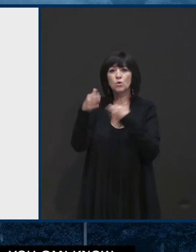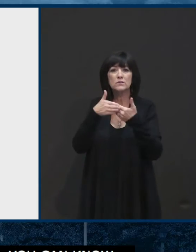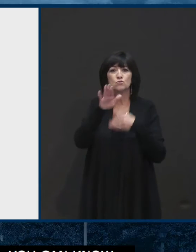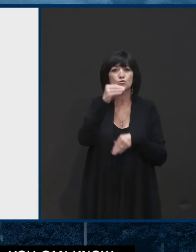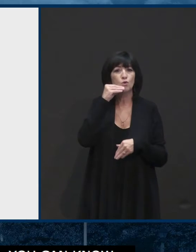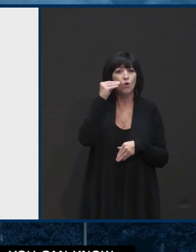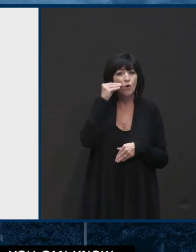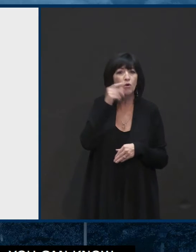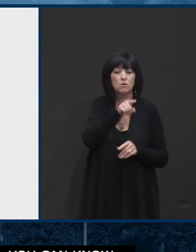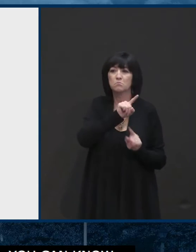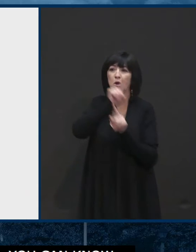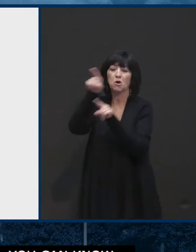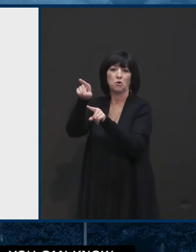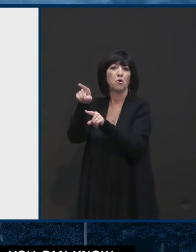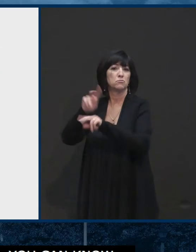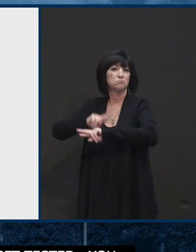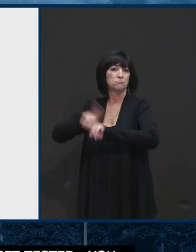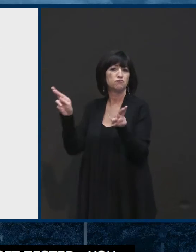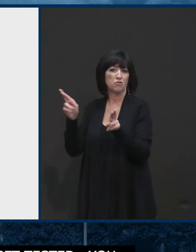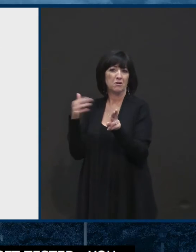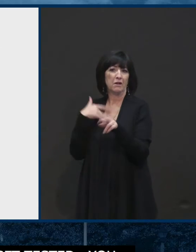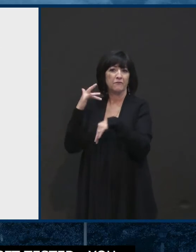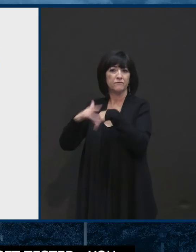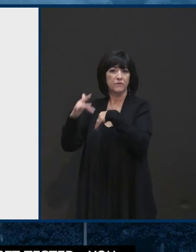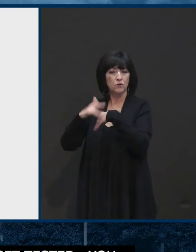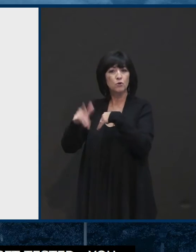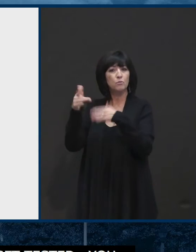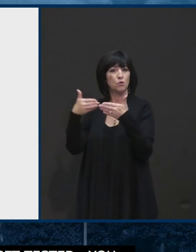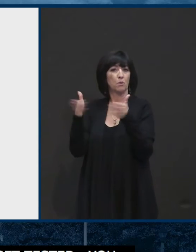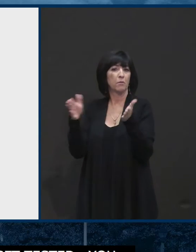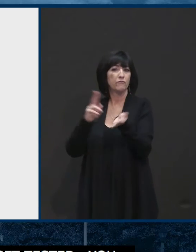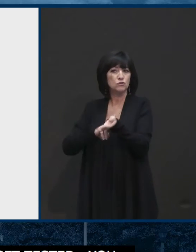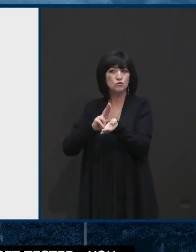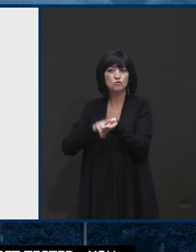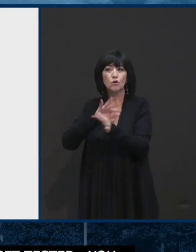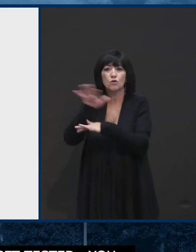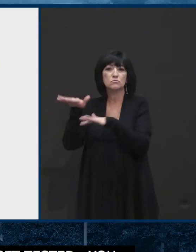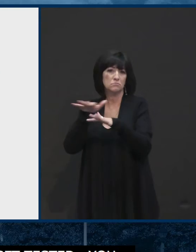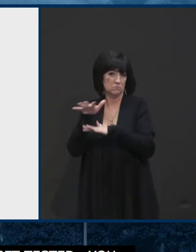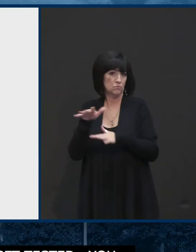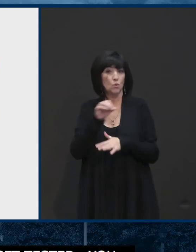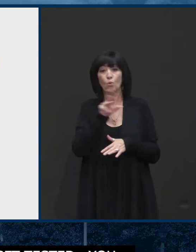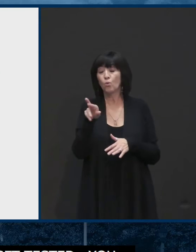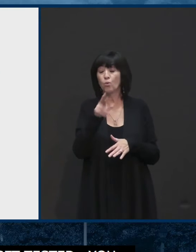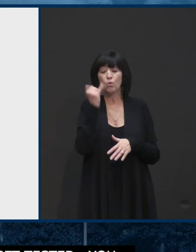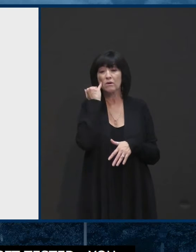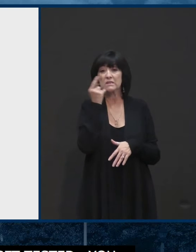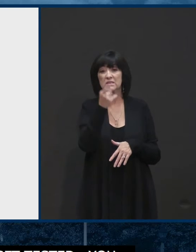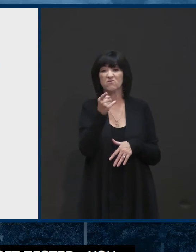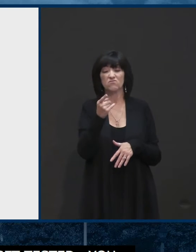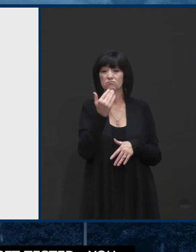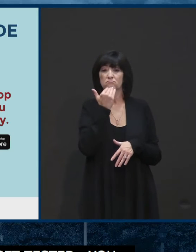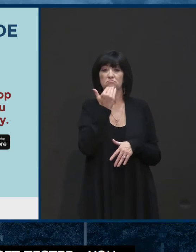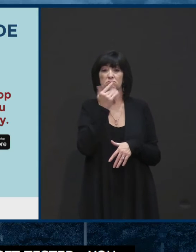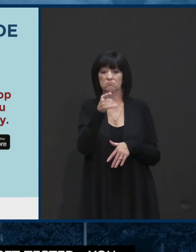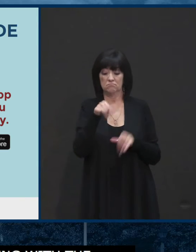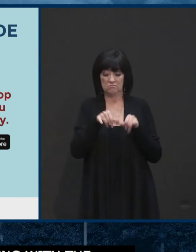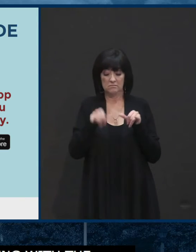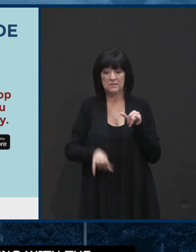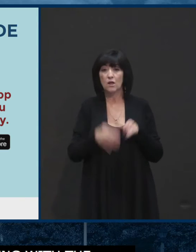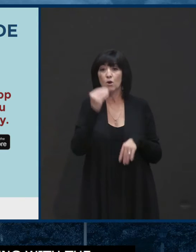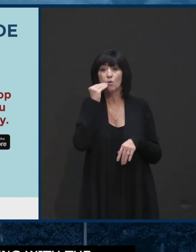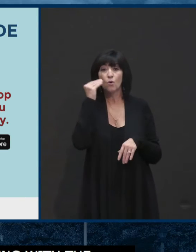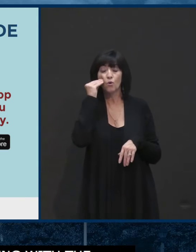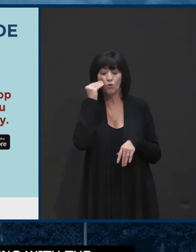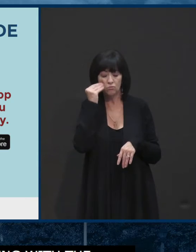testing with the public health nurse that comes on and walks you through it. Really critically important. Don't forget to download